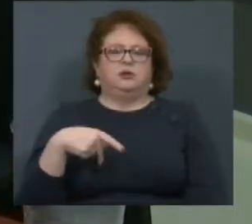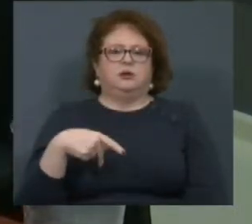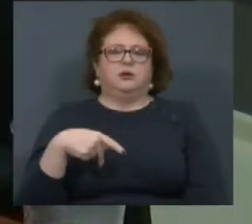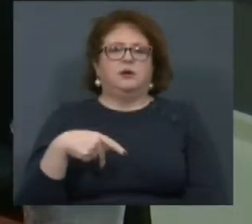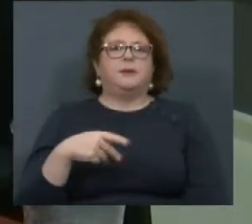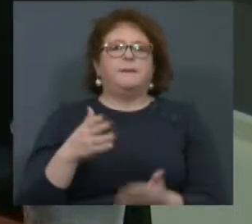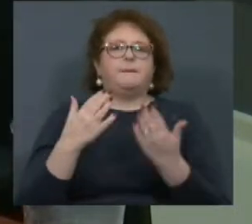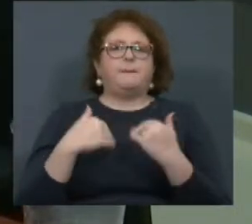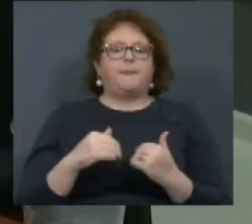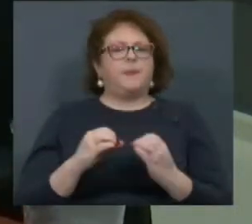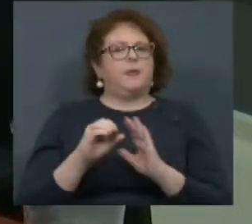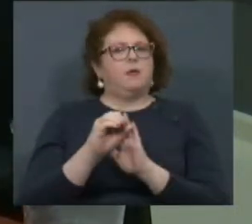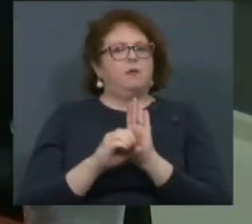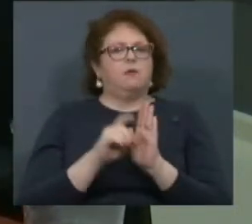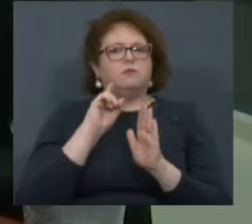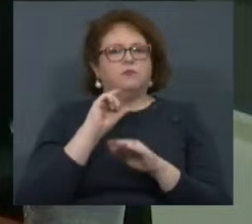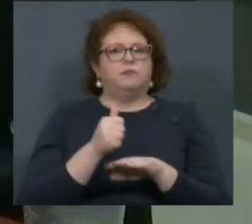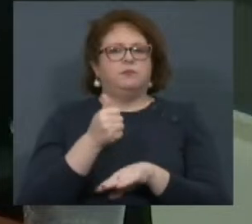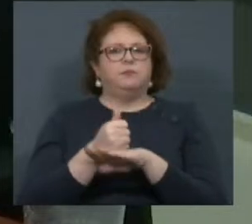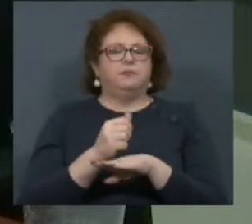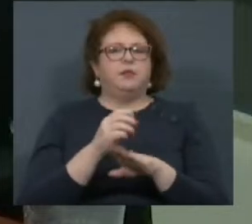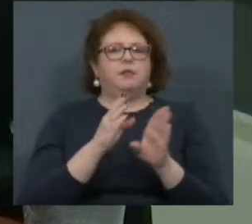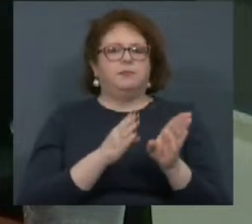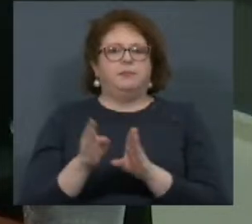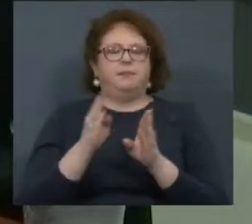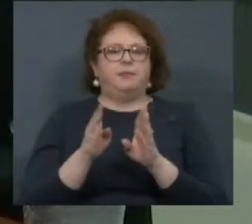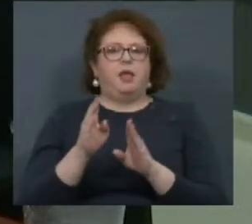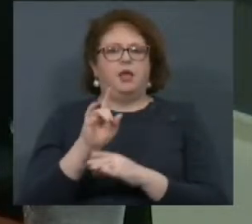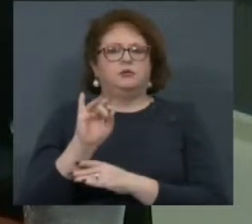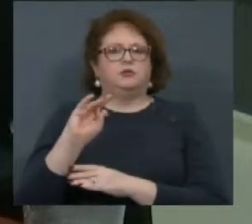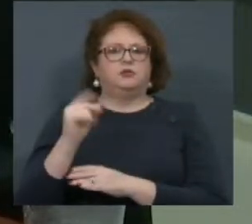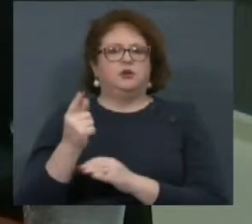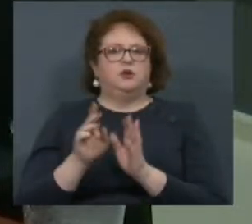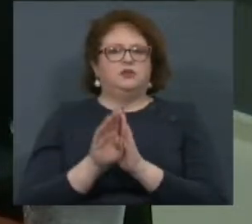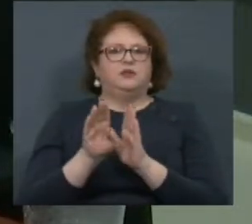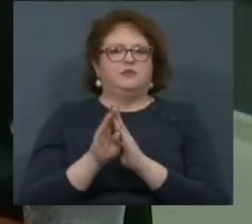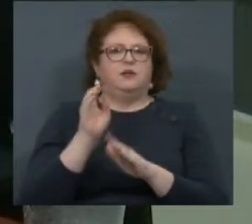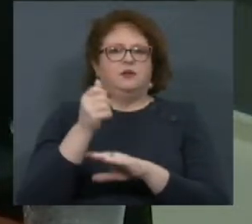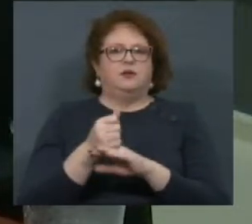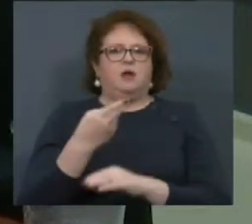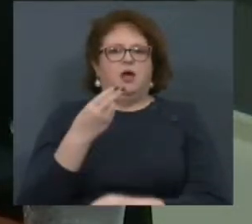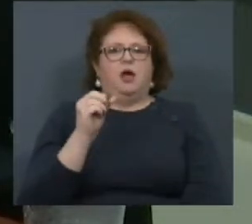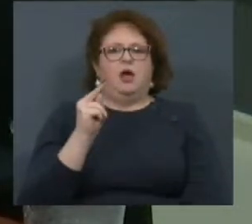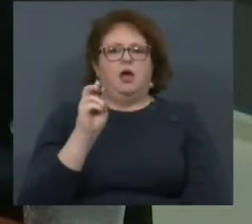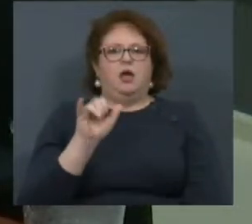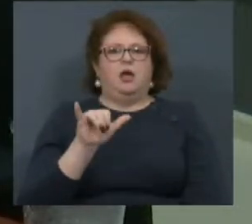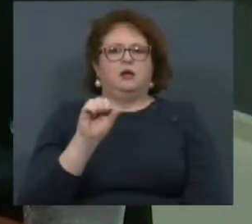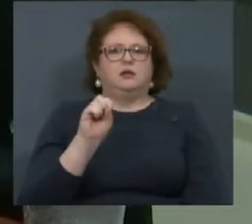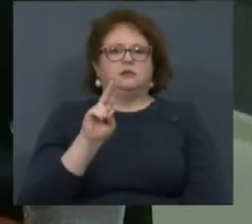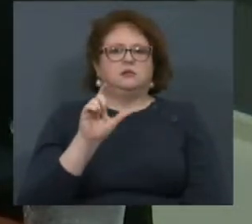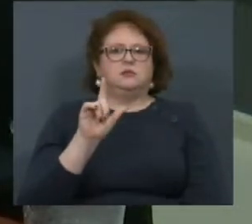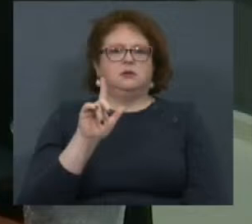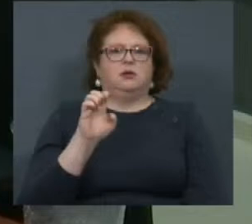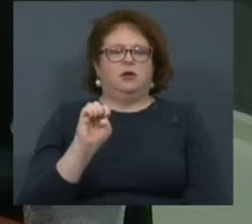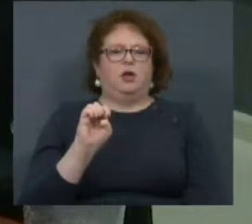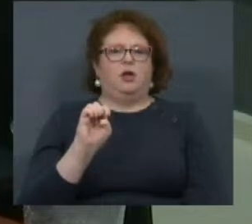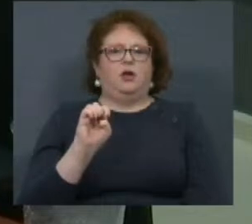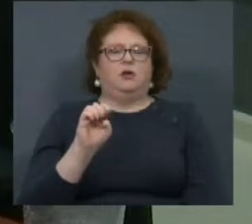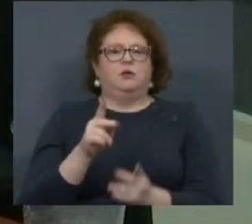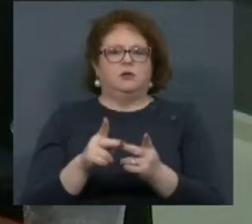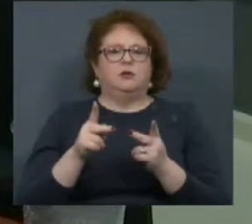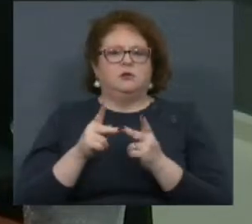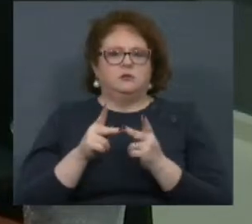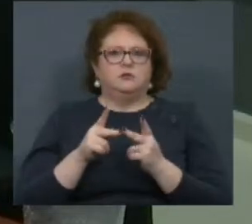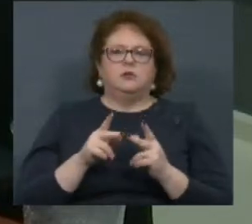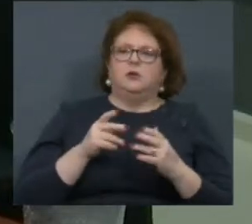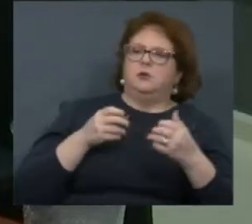ordinance approving a planned zoning development to establish a planned district residential titled Honeysuckle Place, Phase 2 PDR, located on